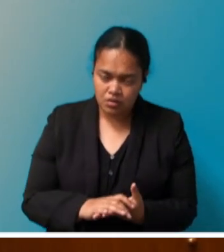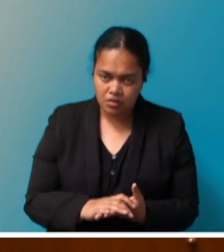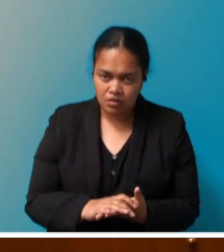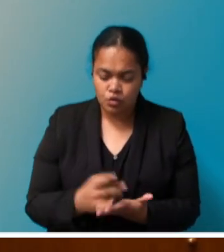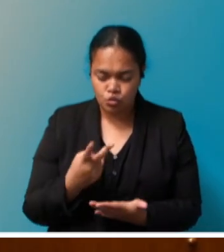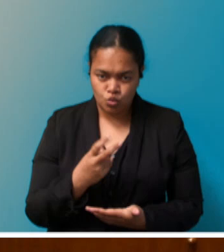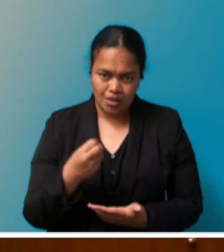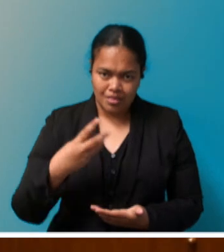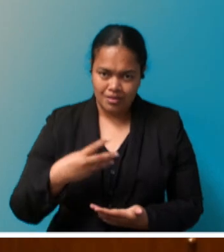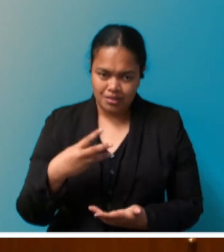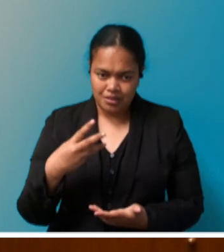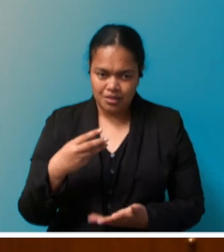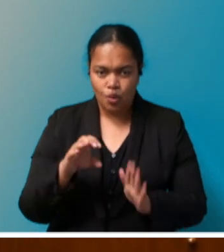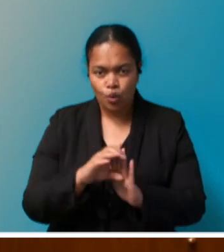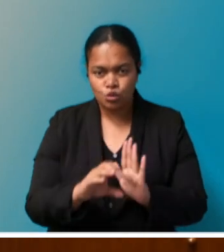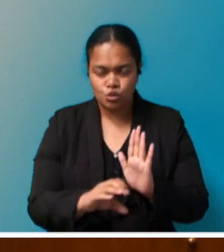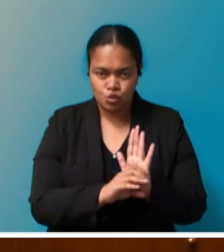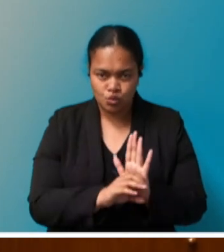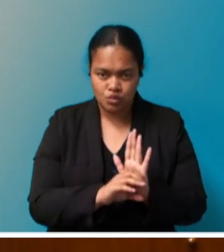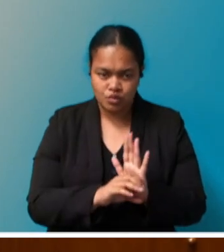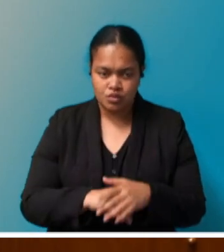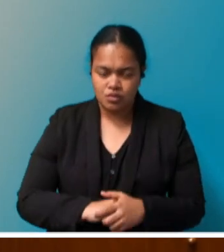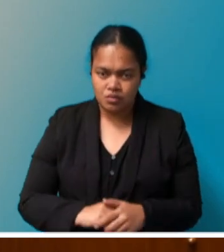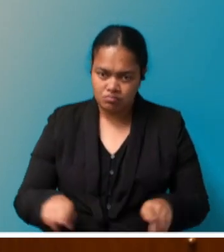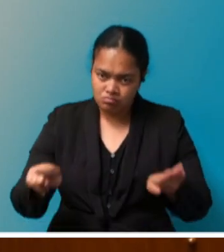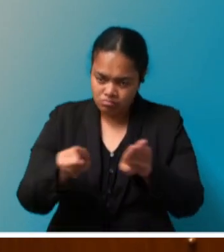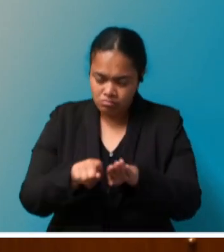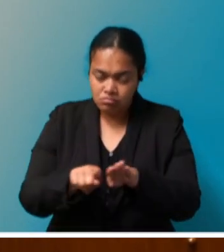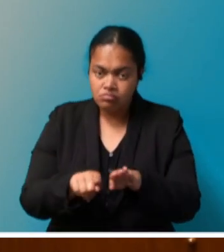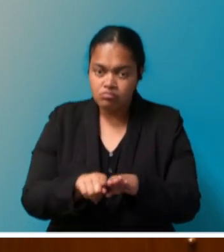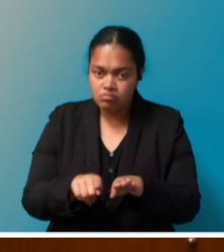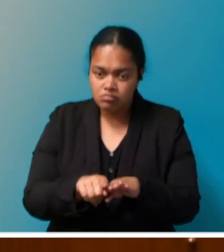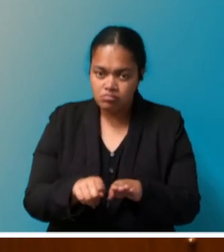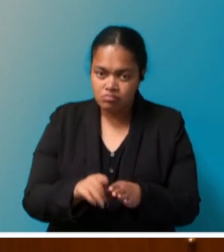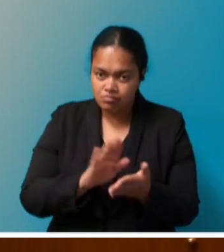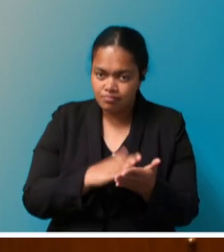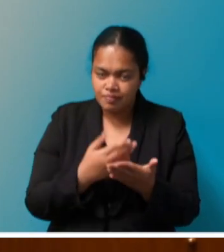2013 Constitution, relevant legislation, and human rights principles.